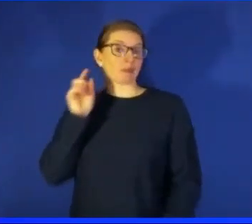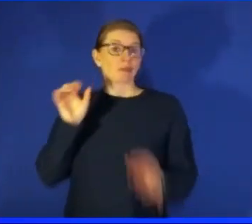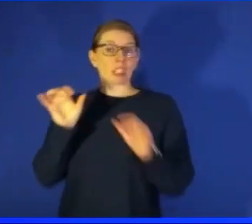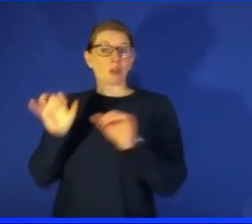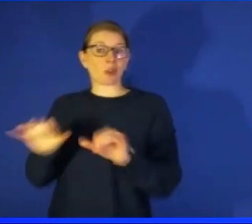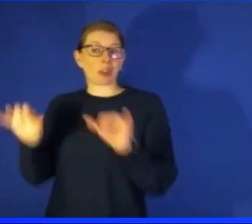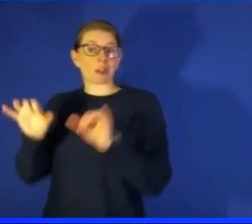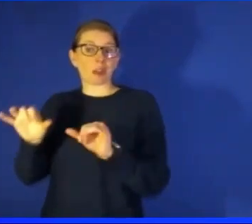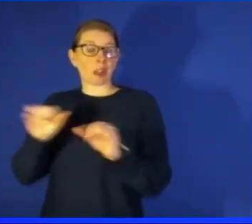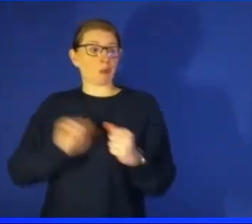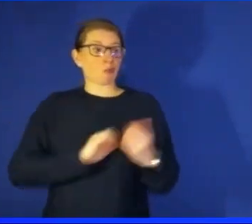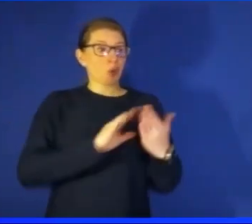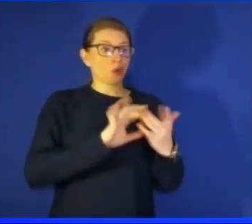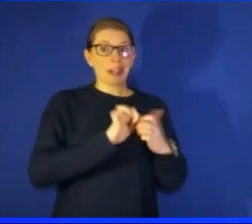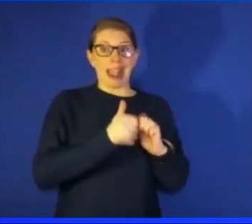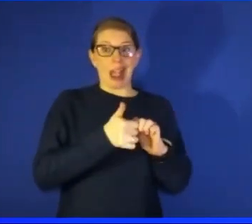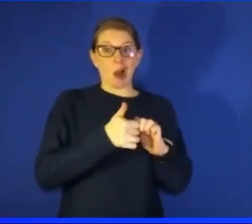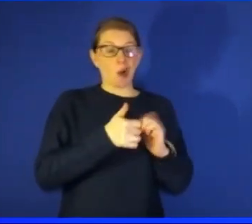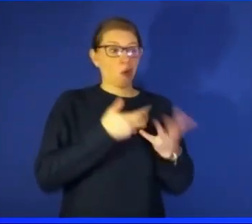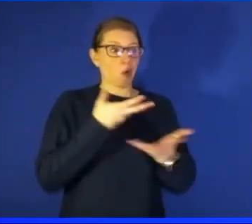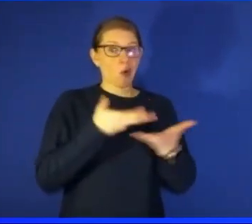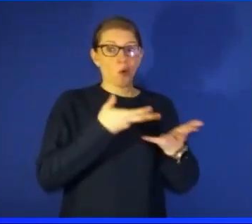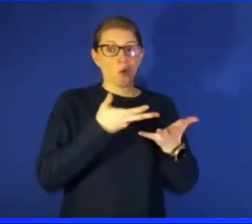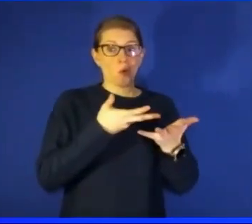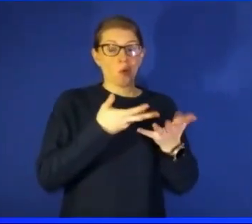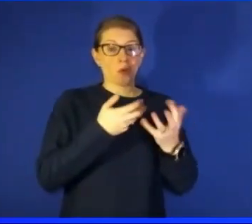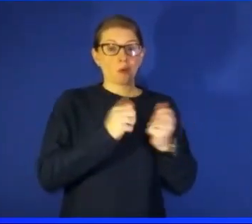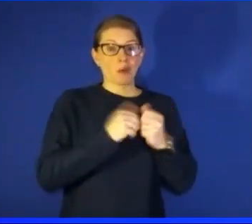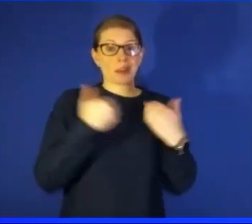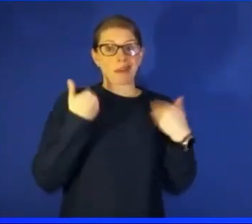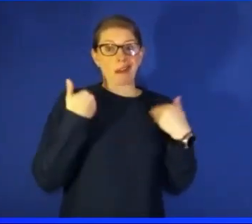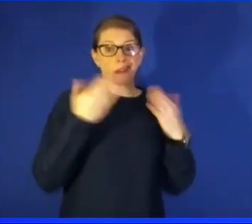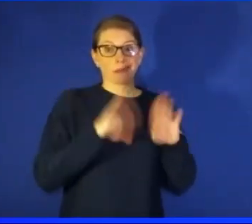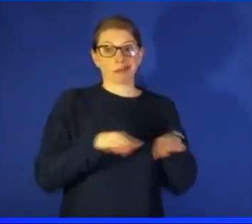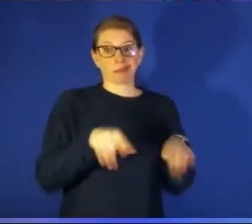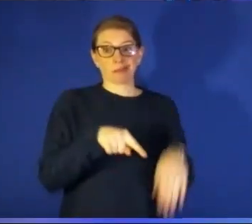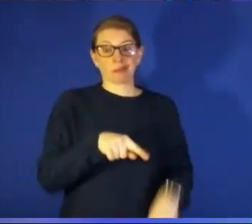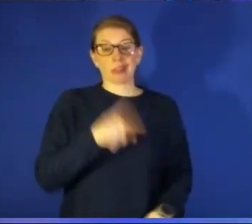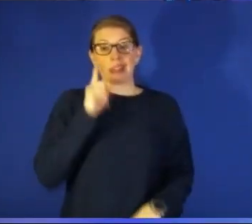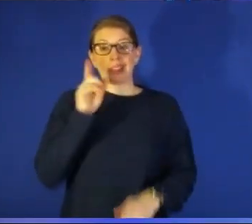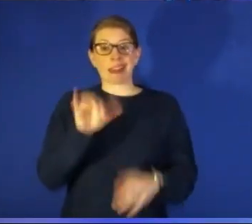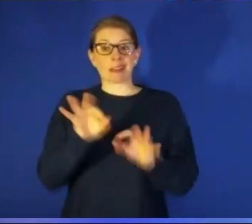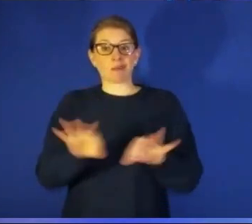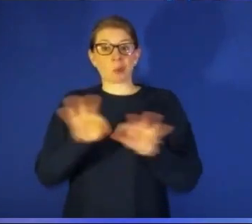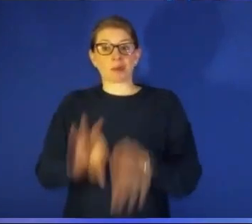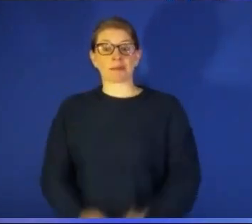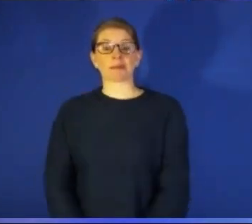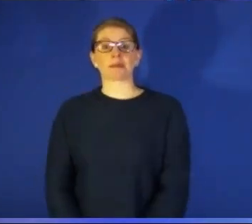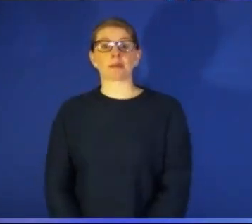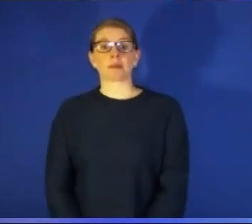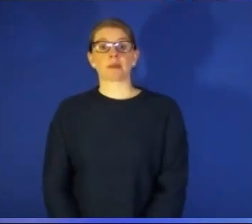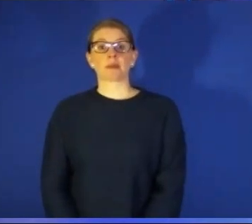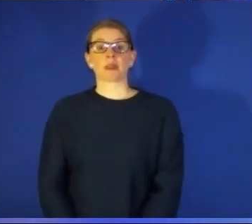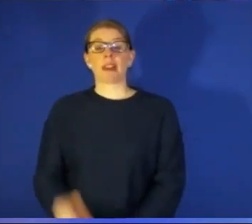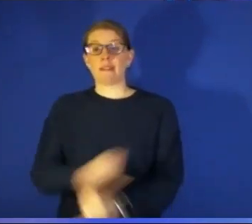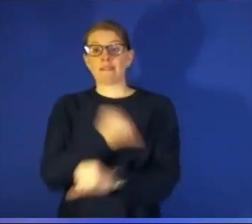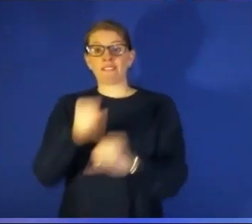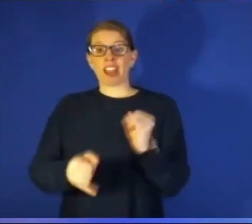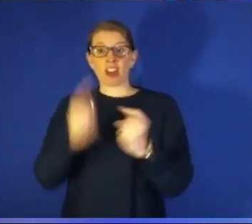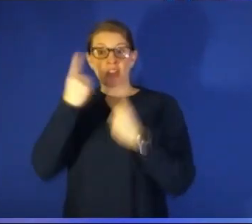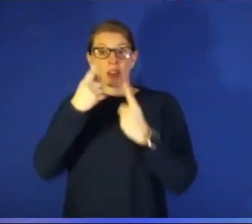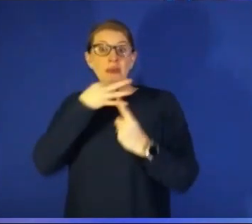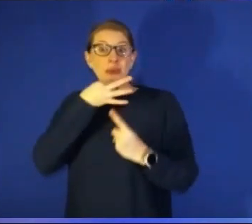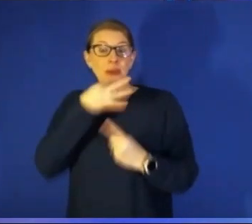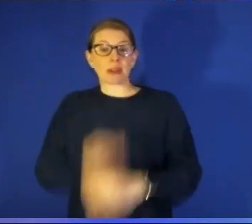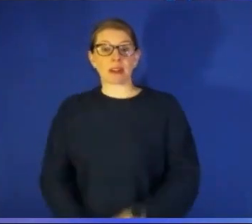of approaching it in front of our young ones, I think is the important thing. All right, we are going to get to some final thoughts here in just a few moments.